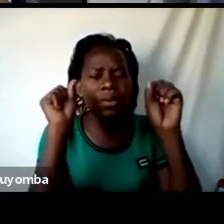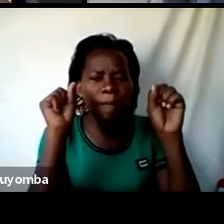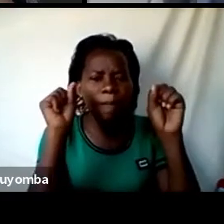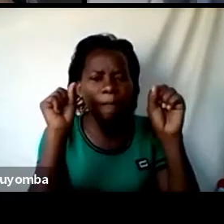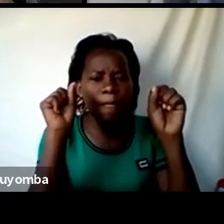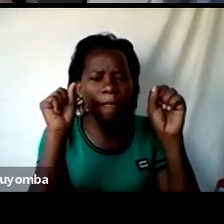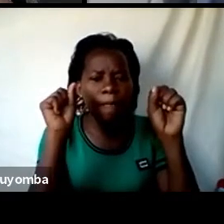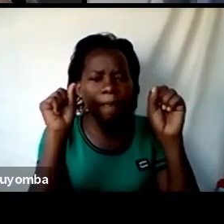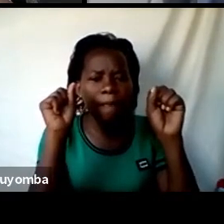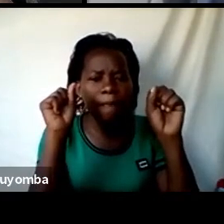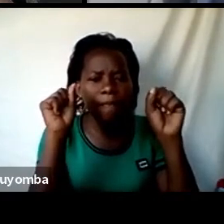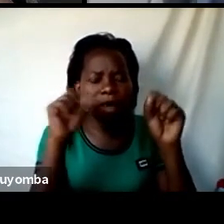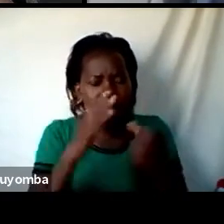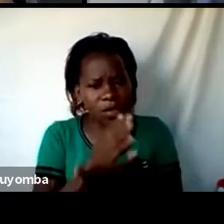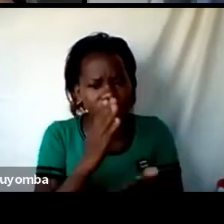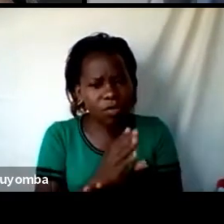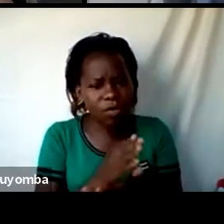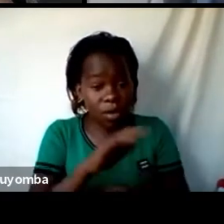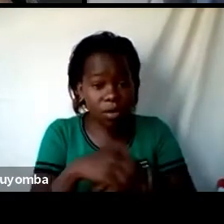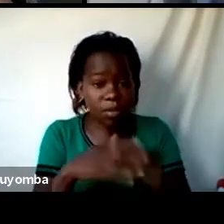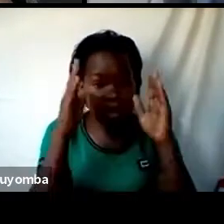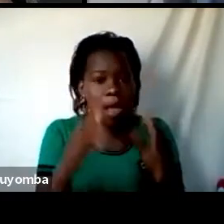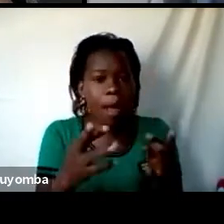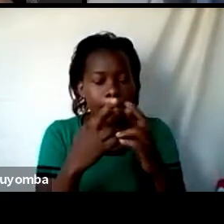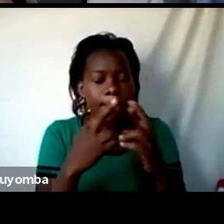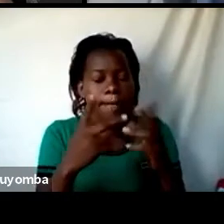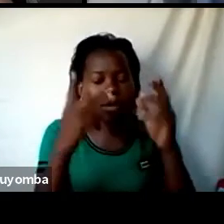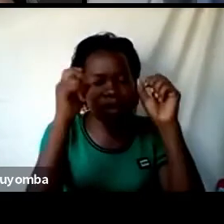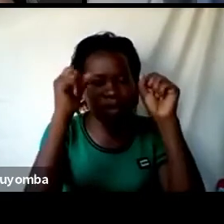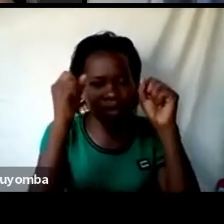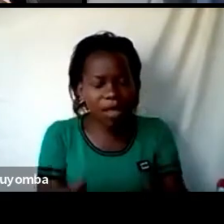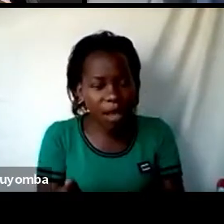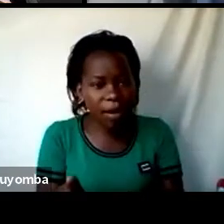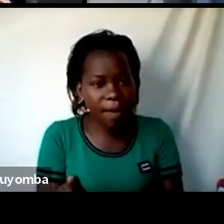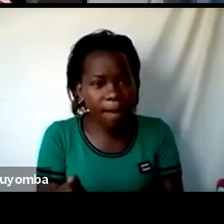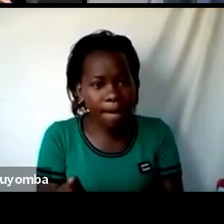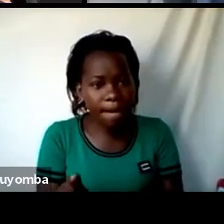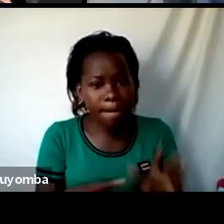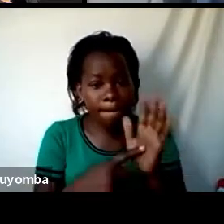manufacturer, that you can start out as being employed in manufacturing like Moses is.